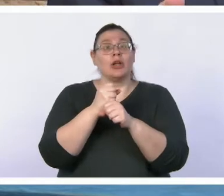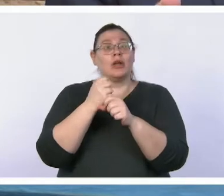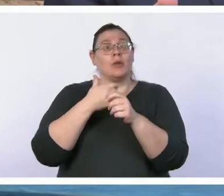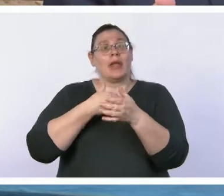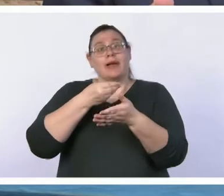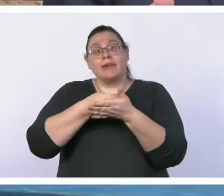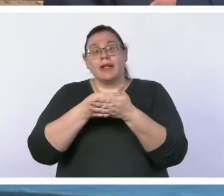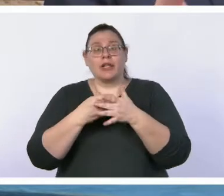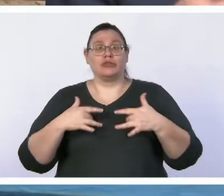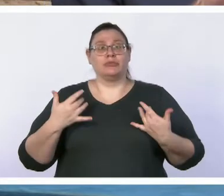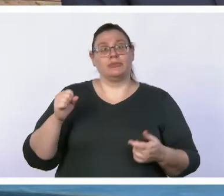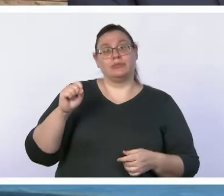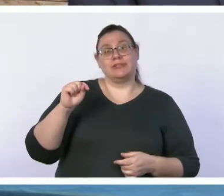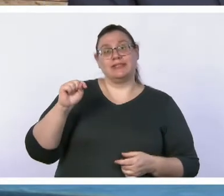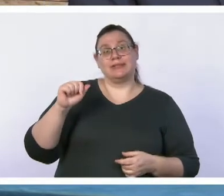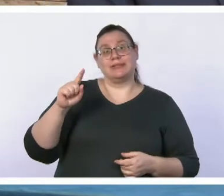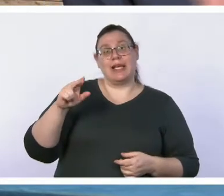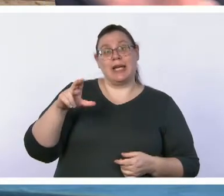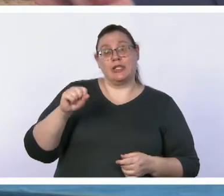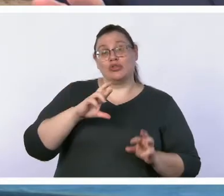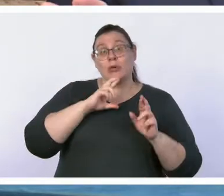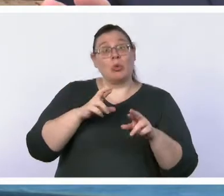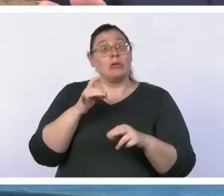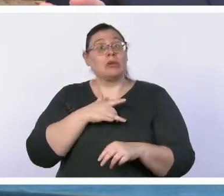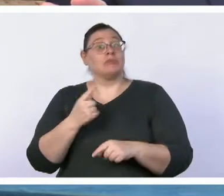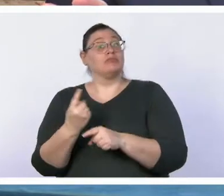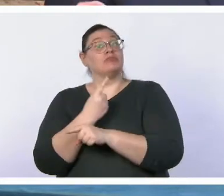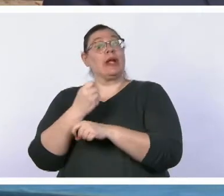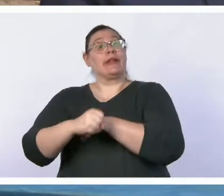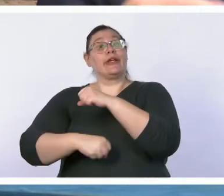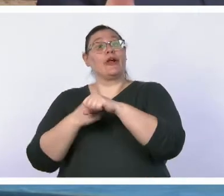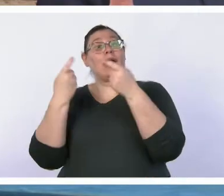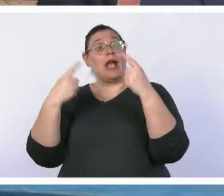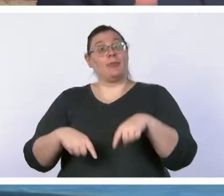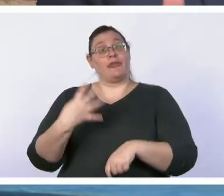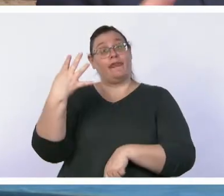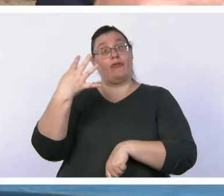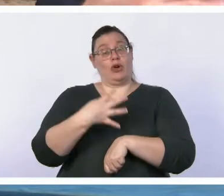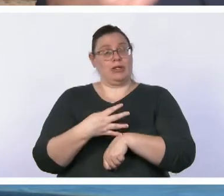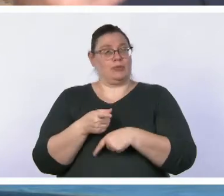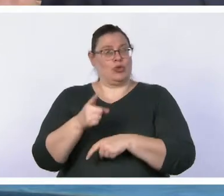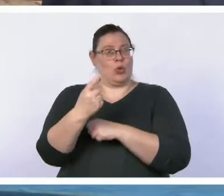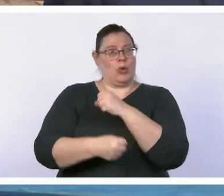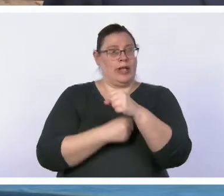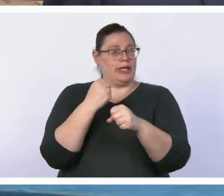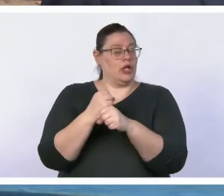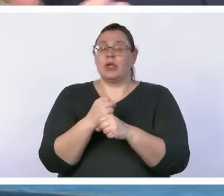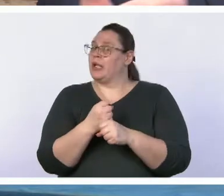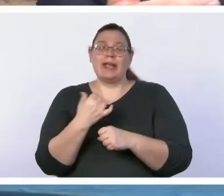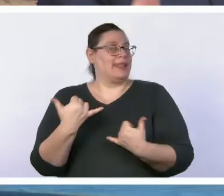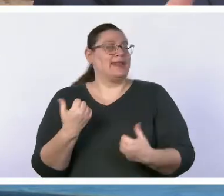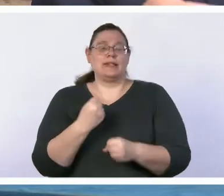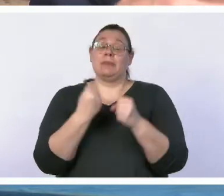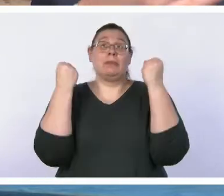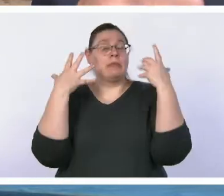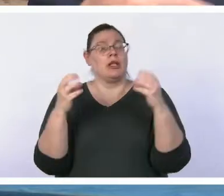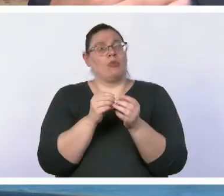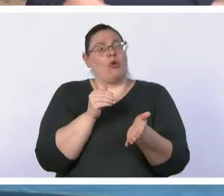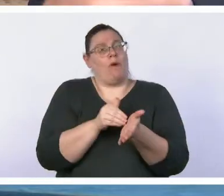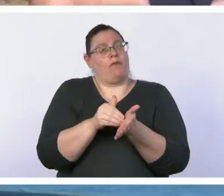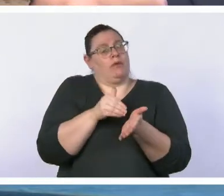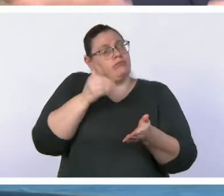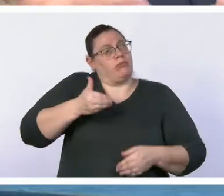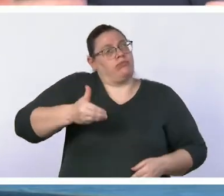financial status reports that in a typical year we do 4 times a year. This year we'll do many more, so that we